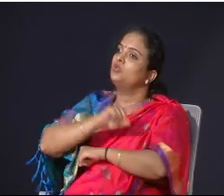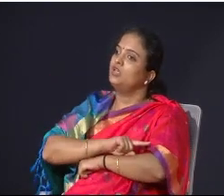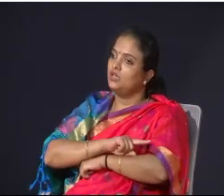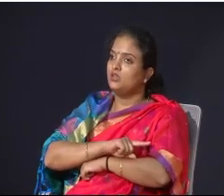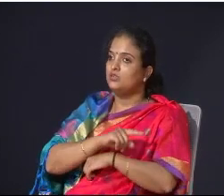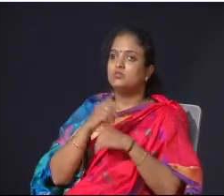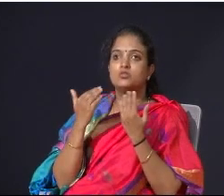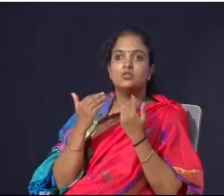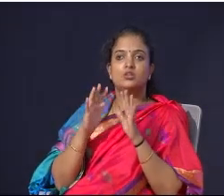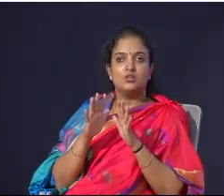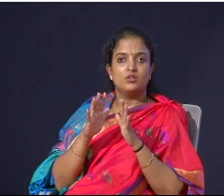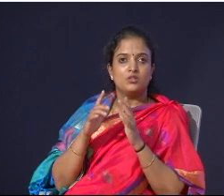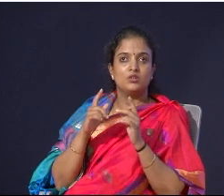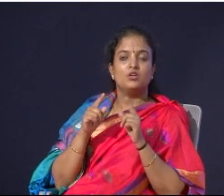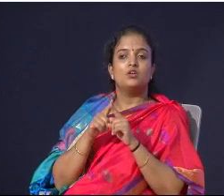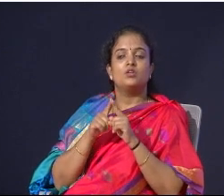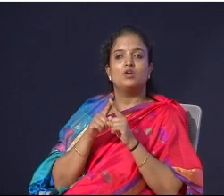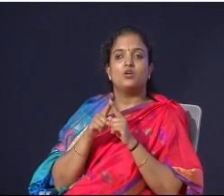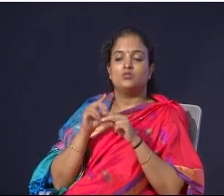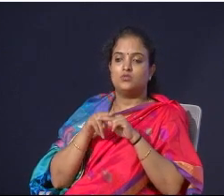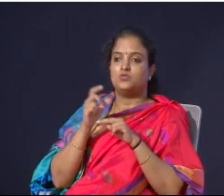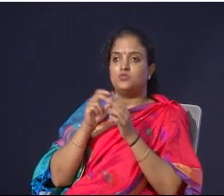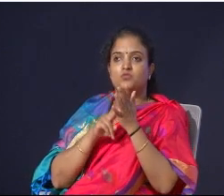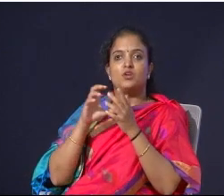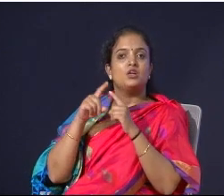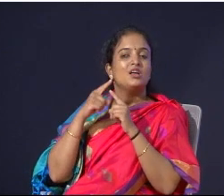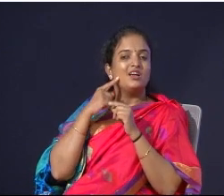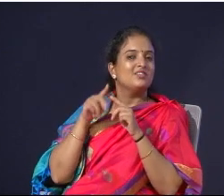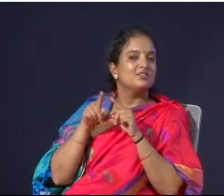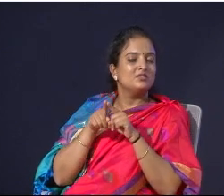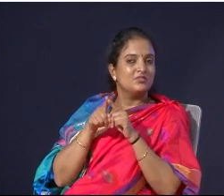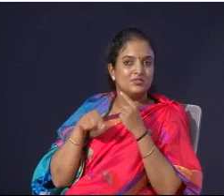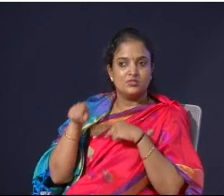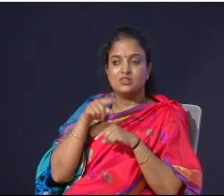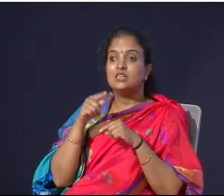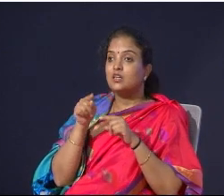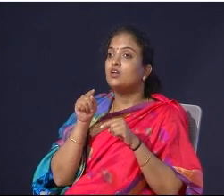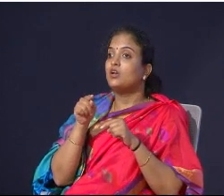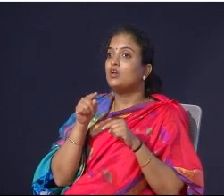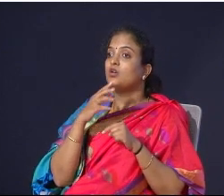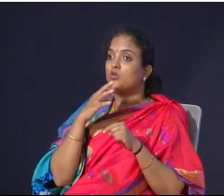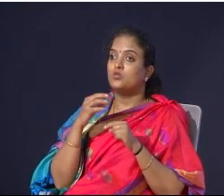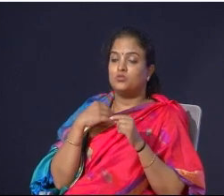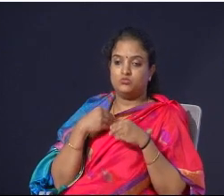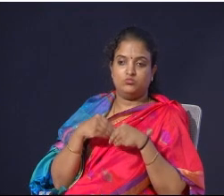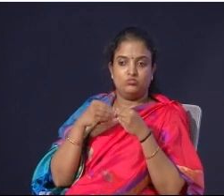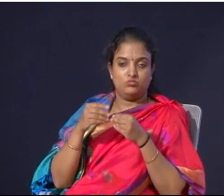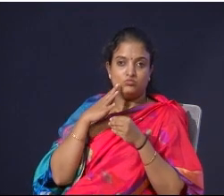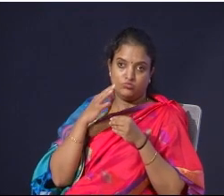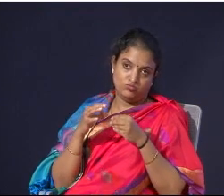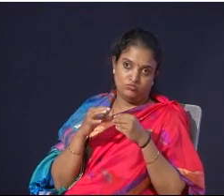is capable of reassigning functions of the damaged areas to the healthy region if taught to do so. This is very